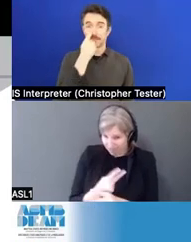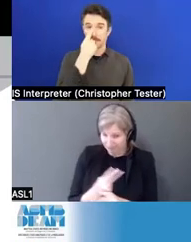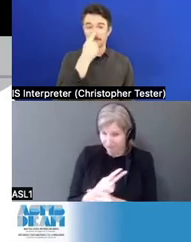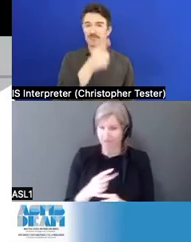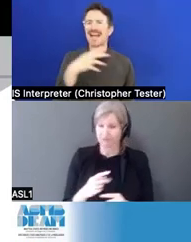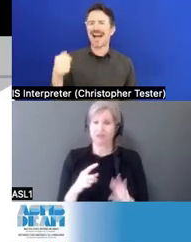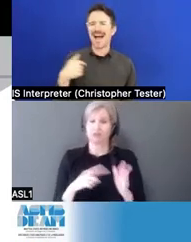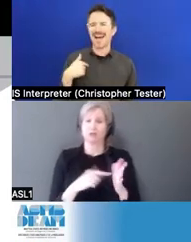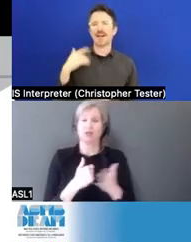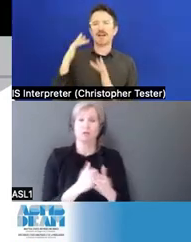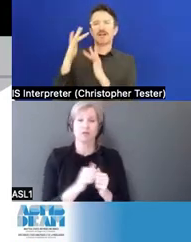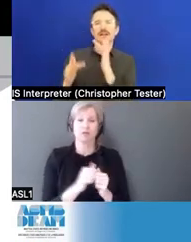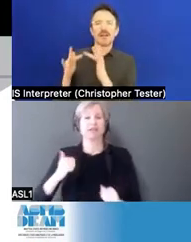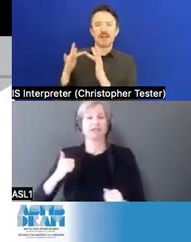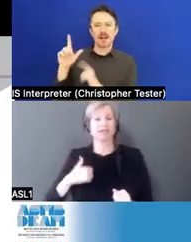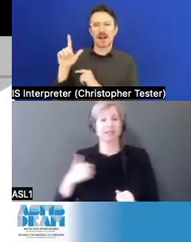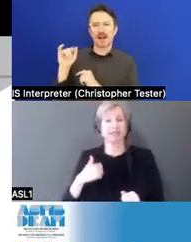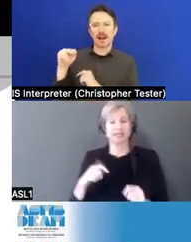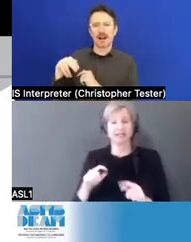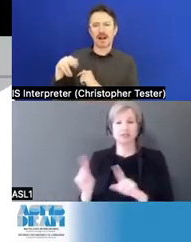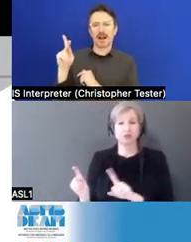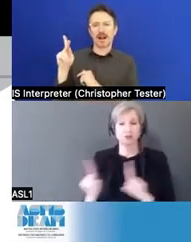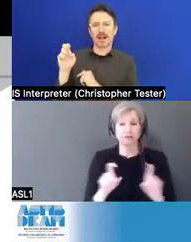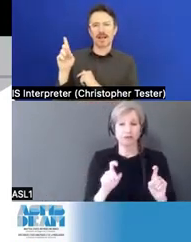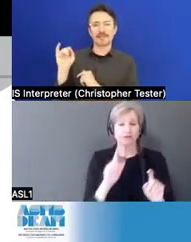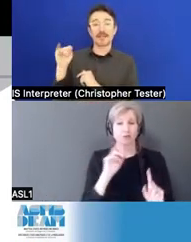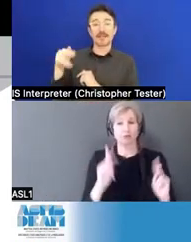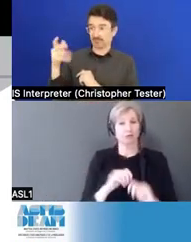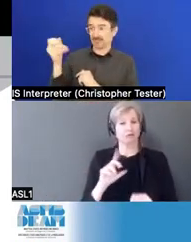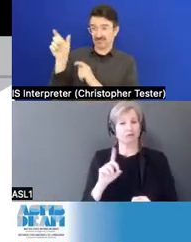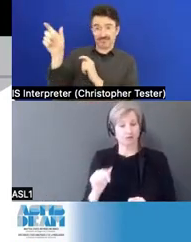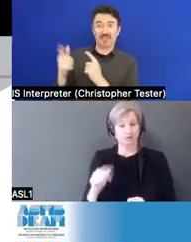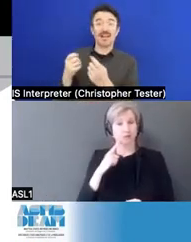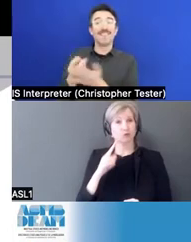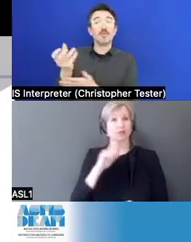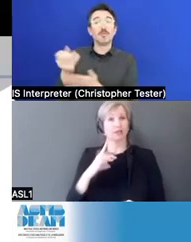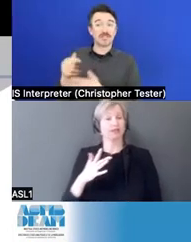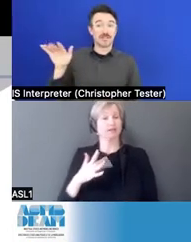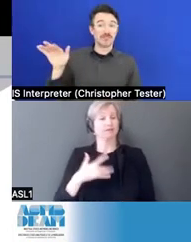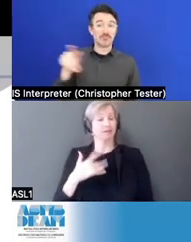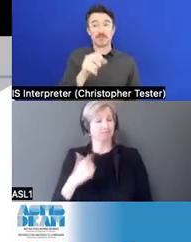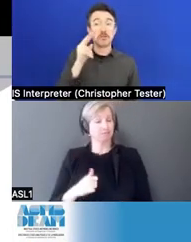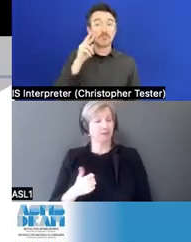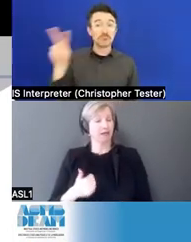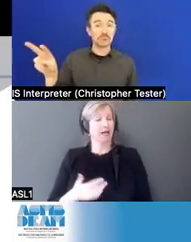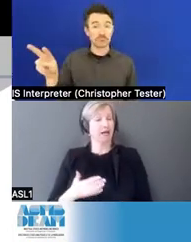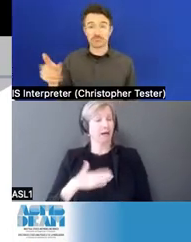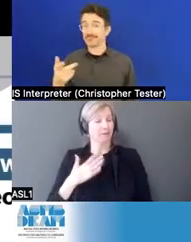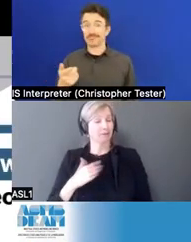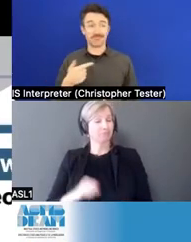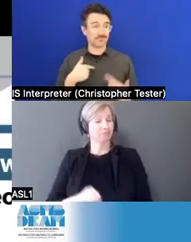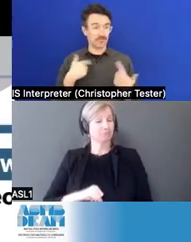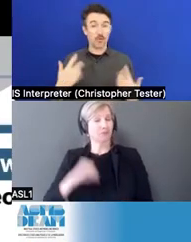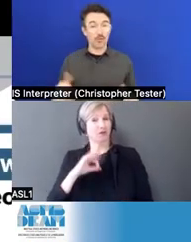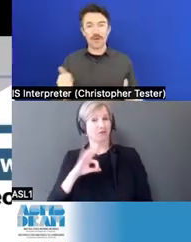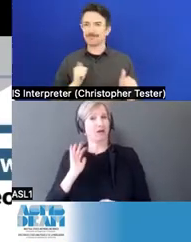the Canadian Survey on Disability. So we are really happy and proud of those achievements. Next slide,